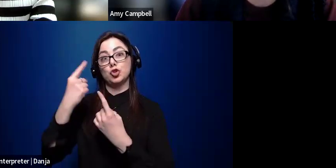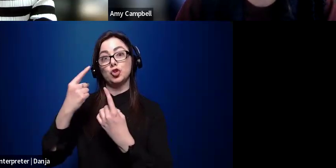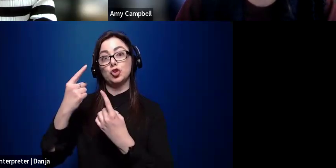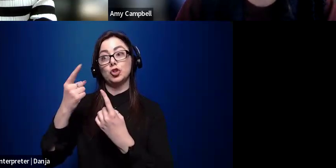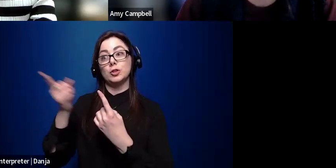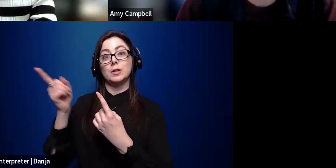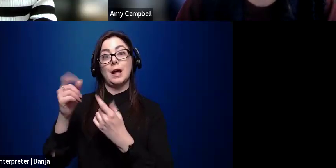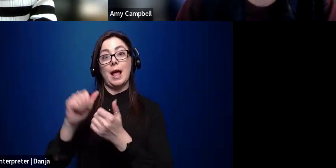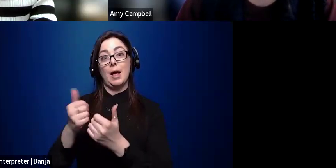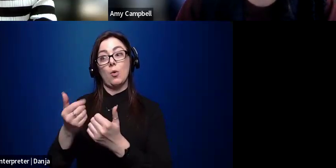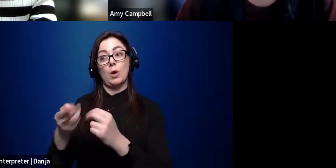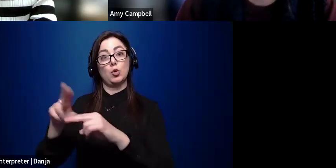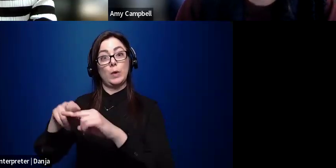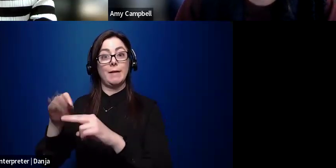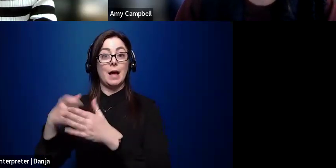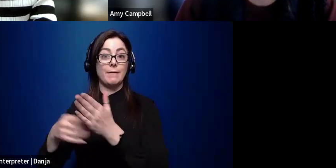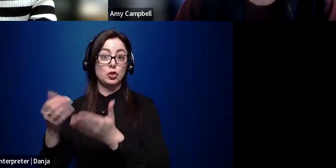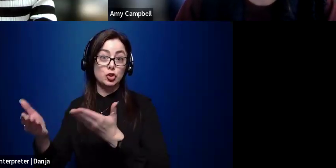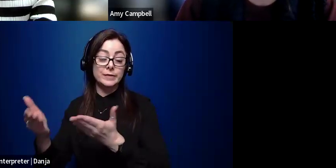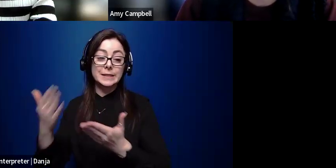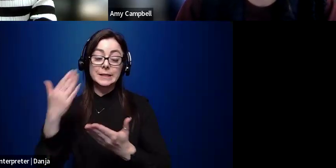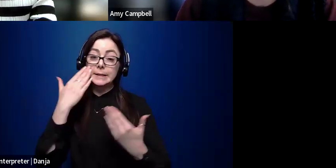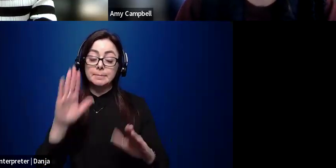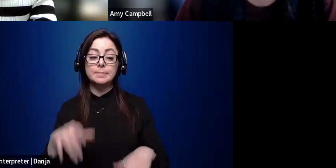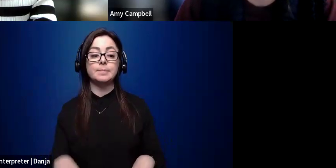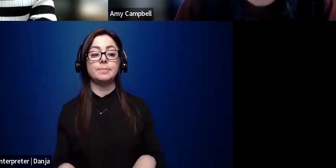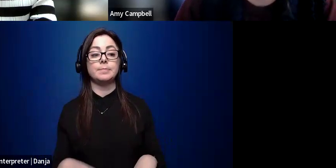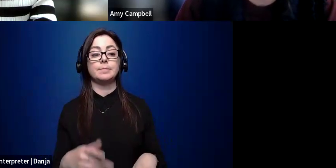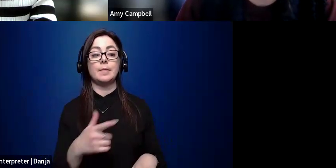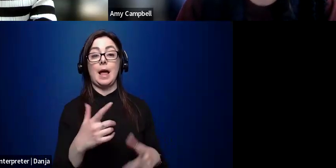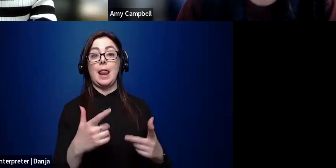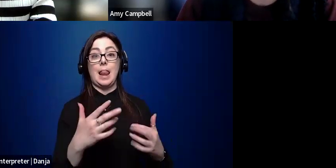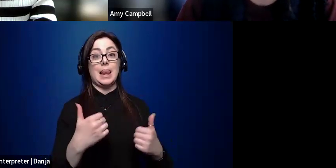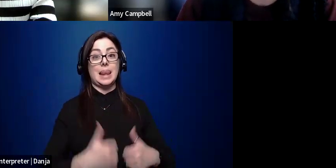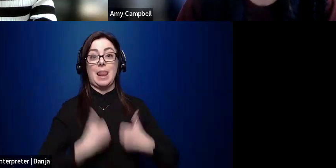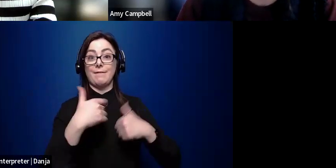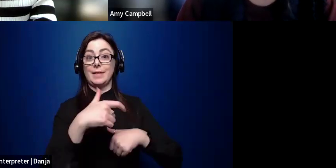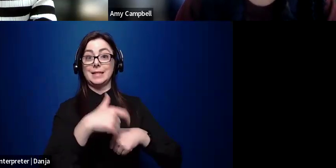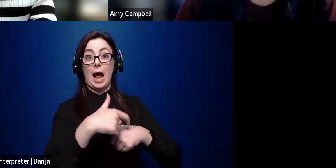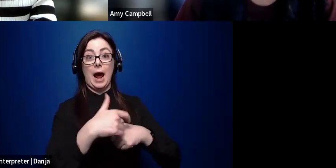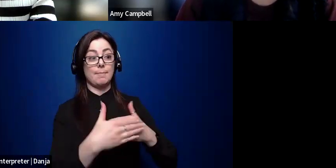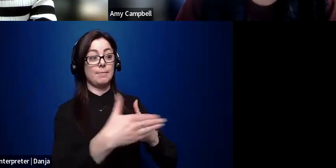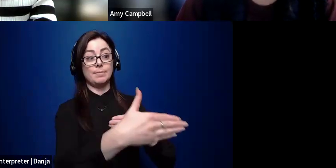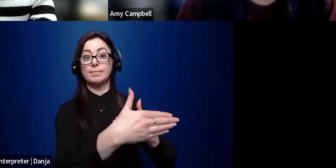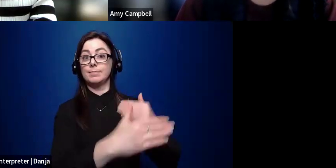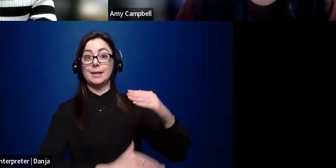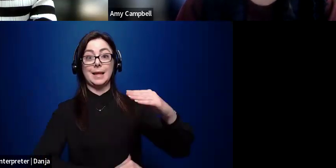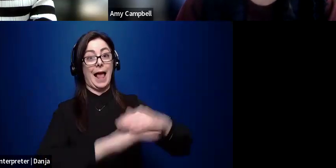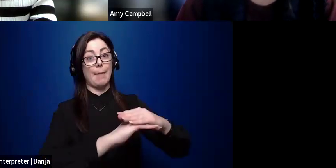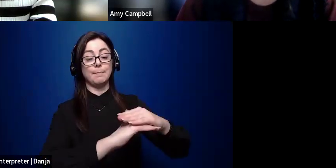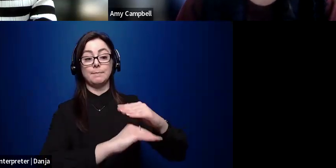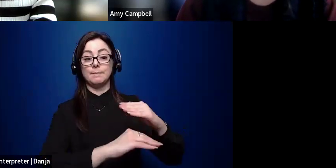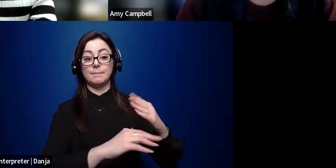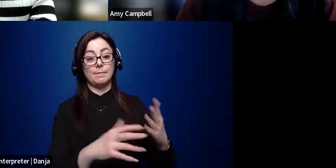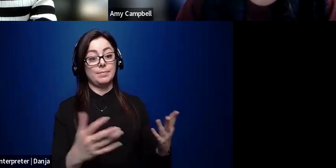how they decide to do it. A lifetime cap, you get one bad thing happen to you and